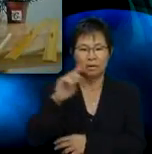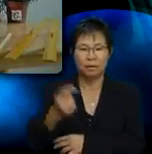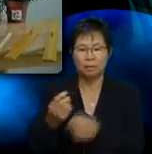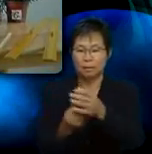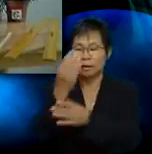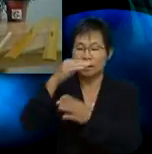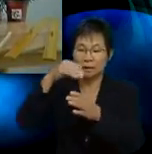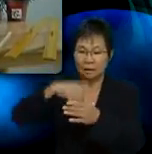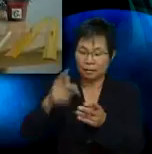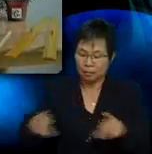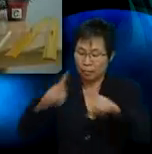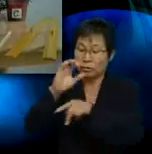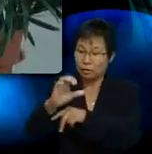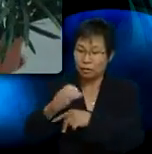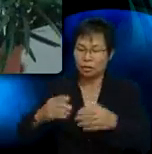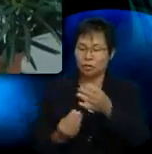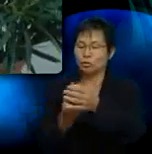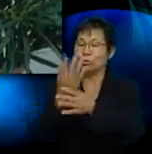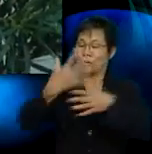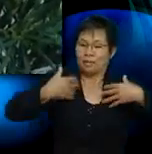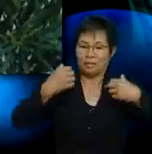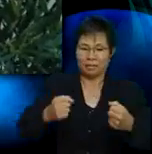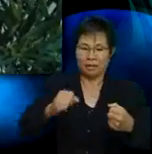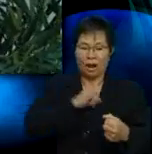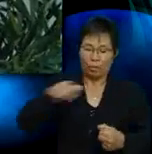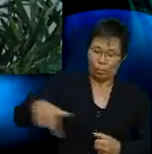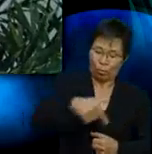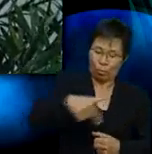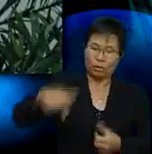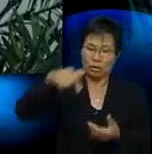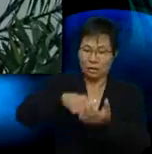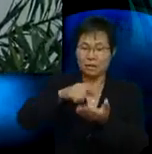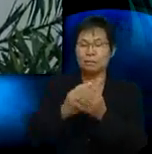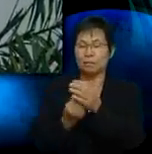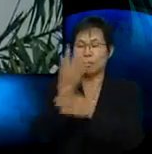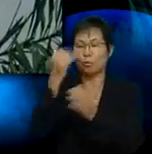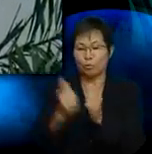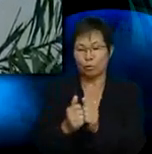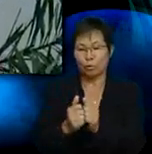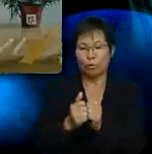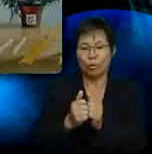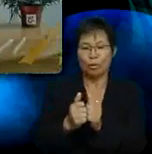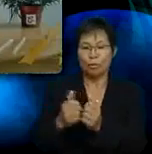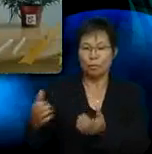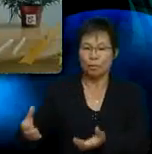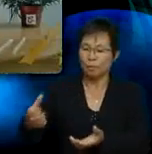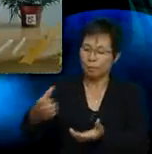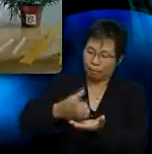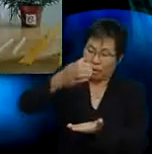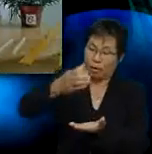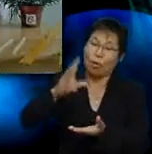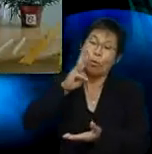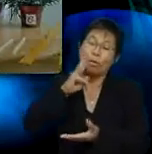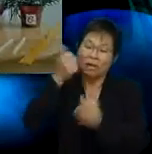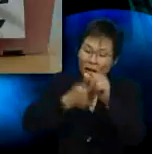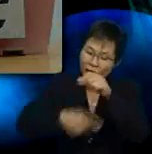Plant in pot C is growing healthily. I water this plant with 1 pickup of water